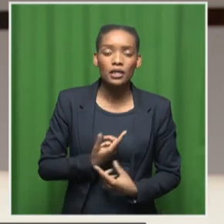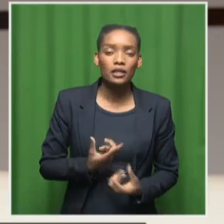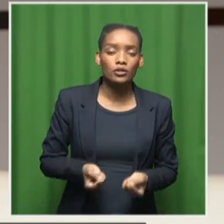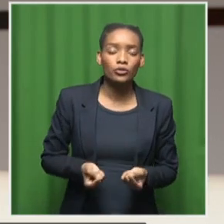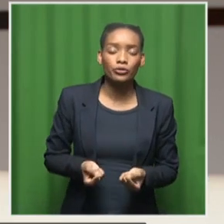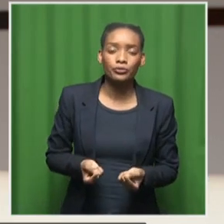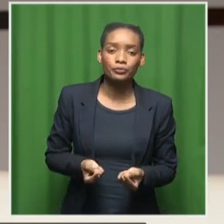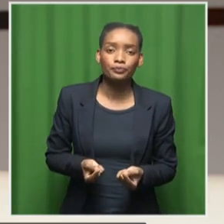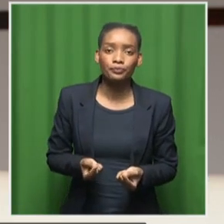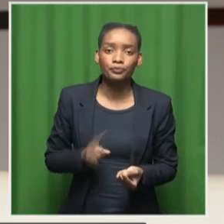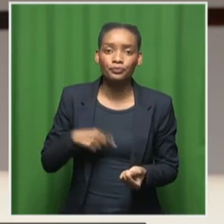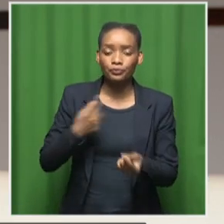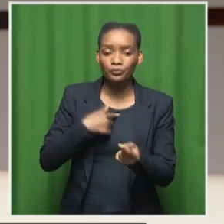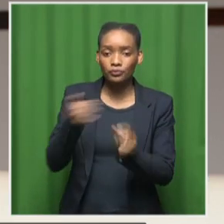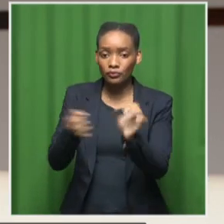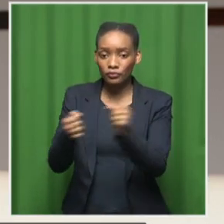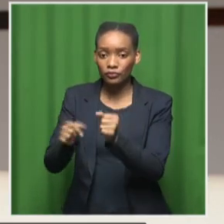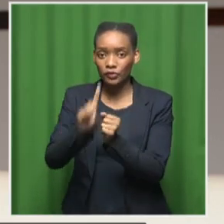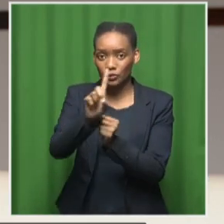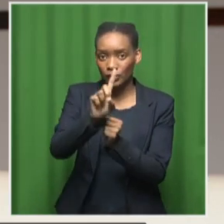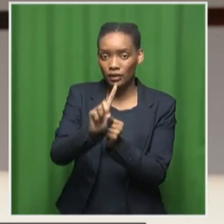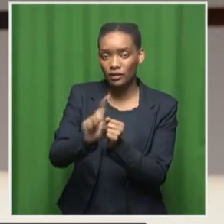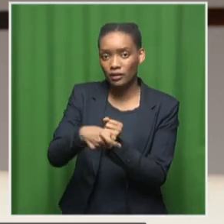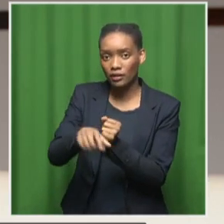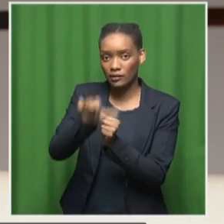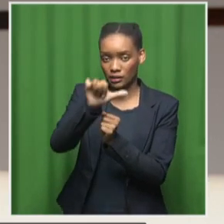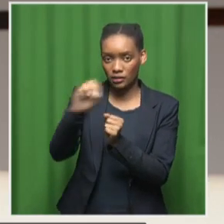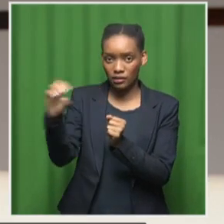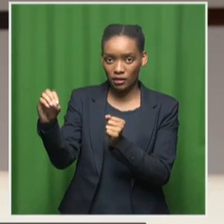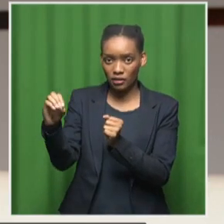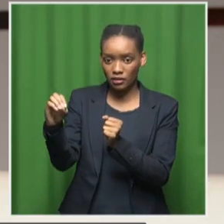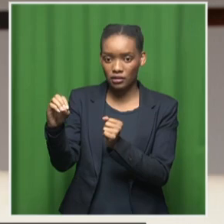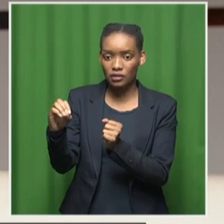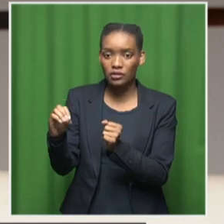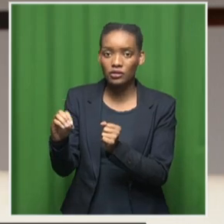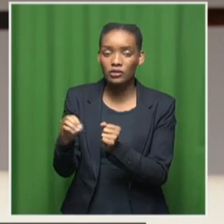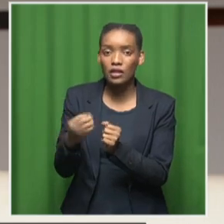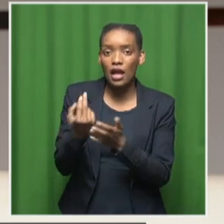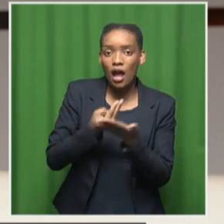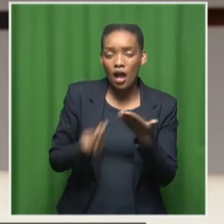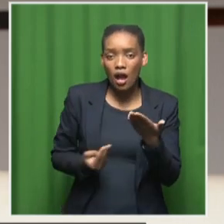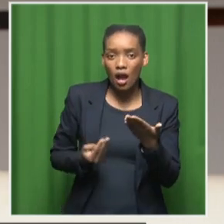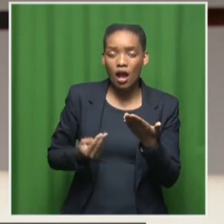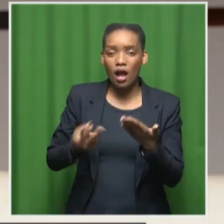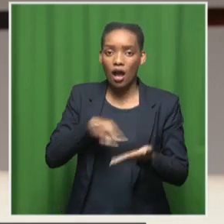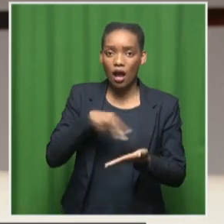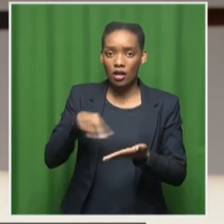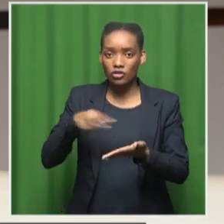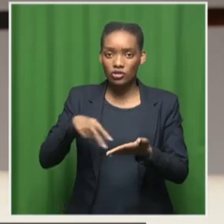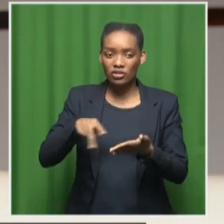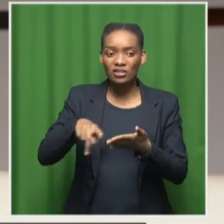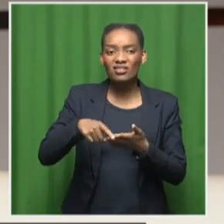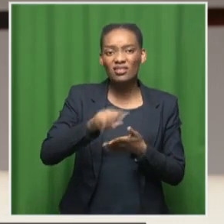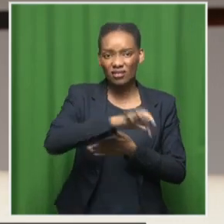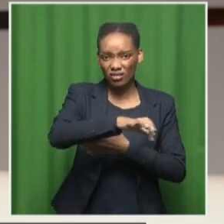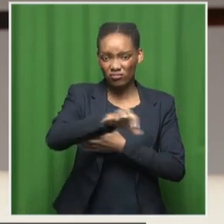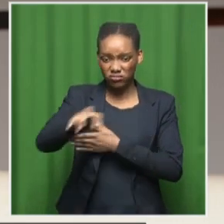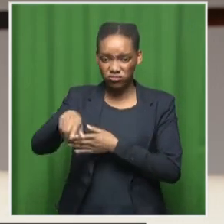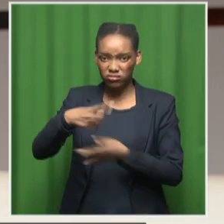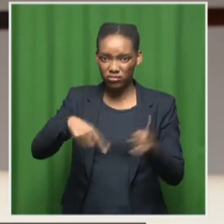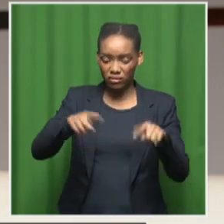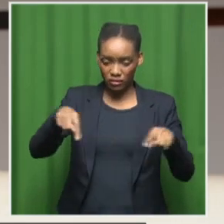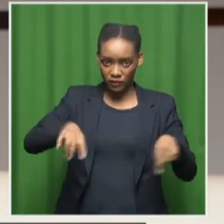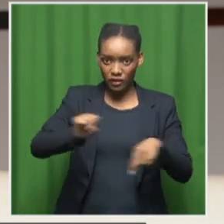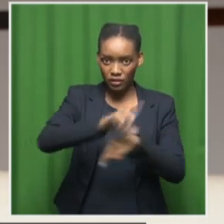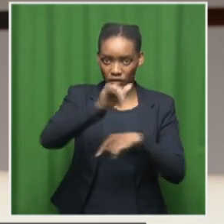we employ 1,600 artists all over the country. And through our SEF funds, we are able